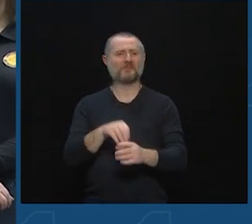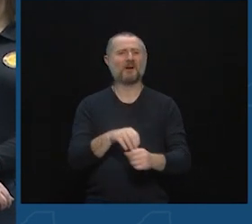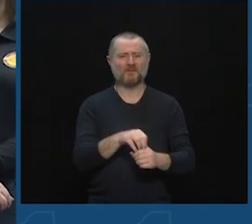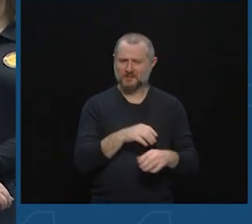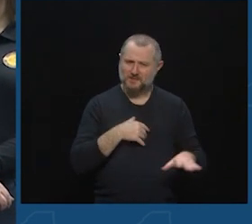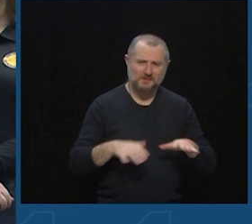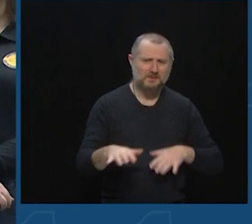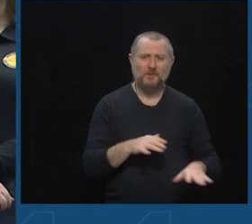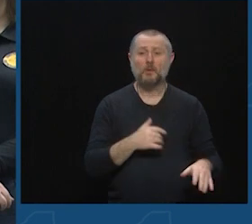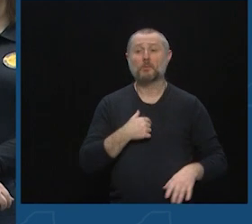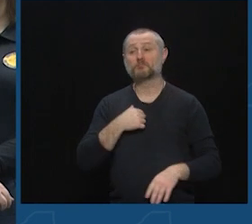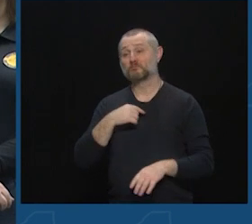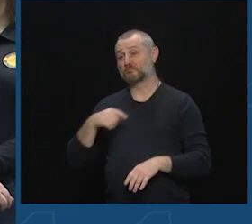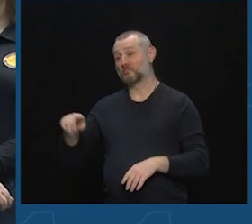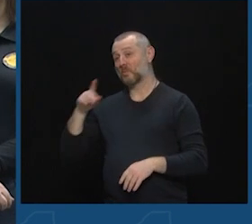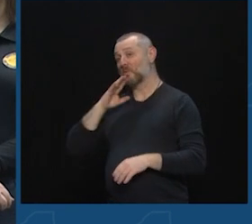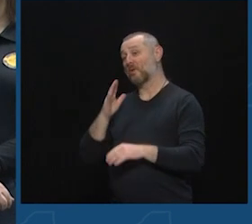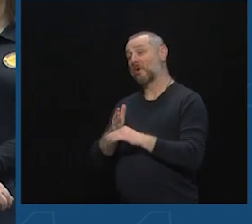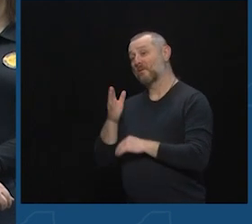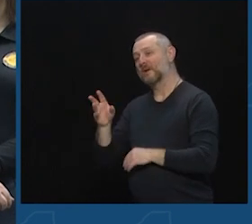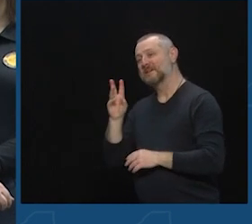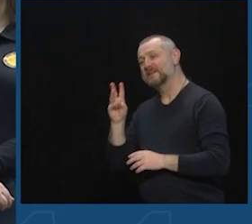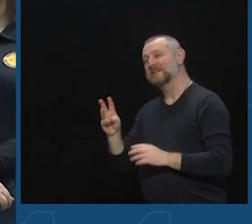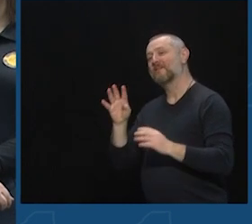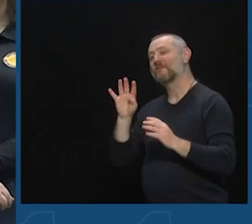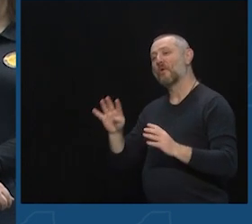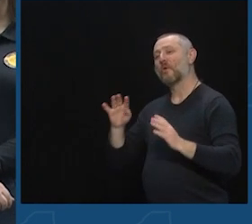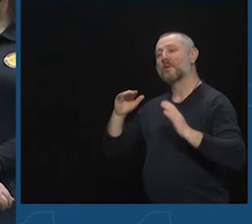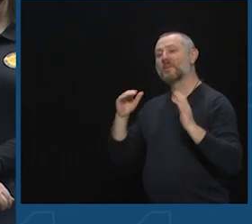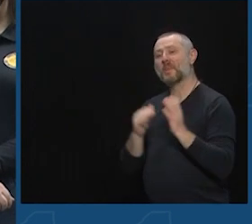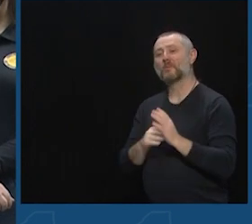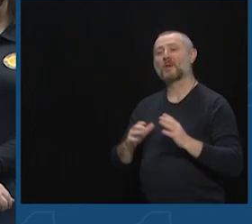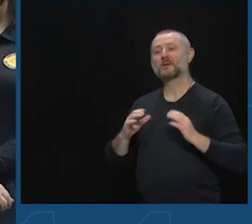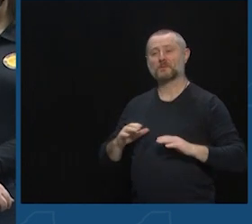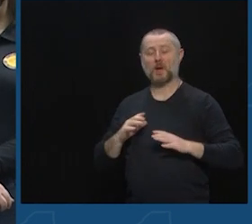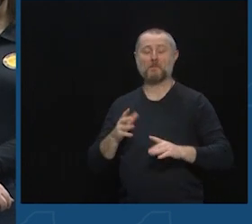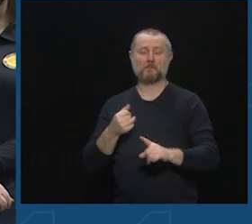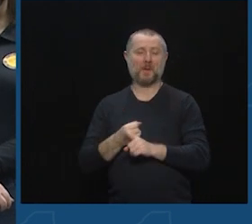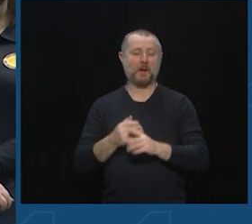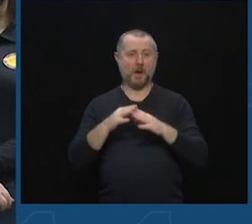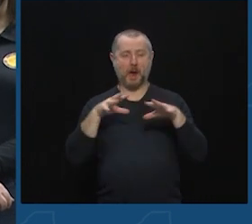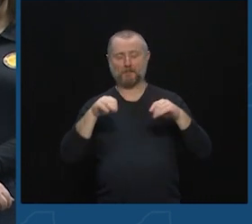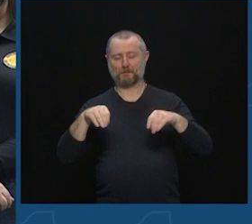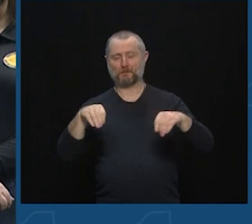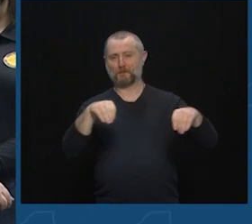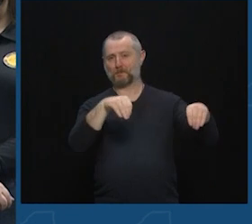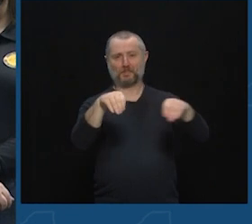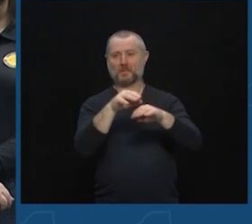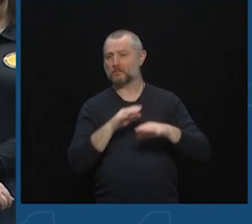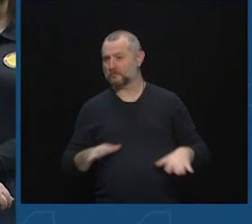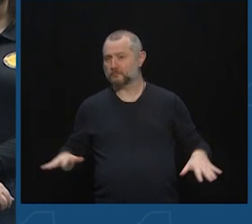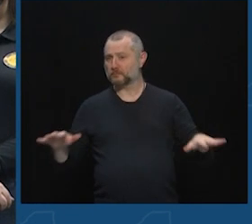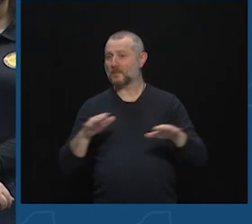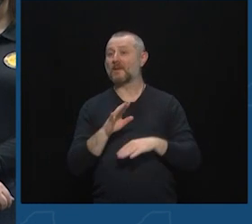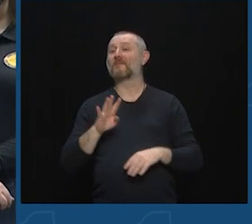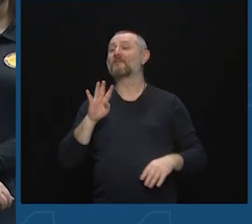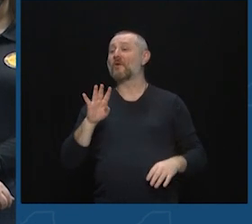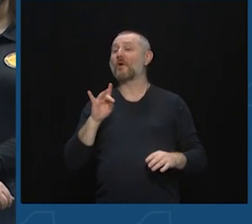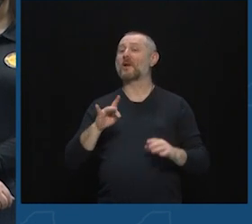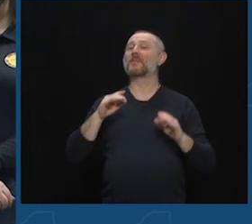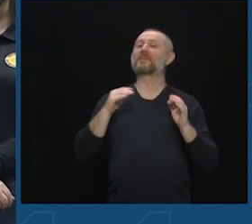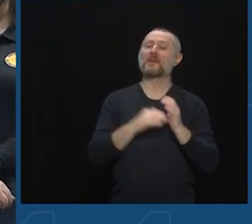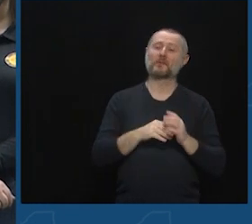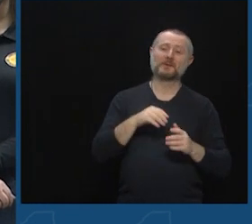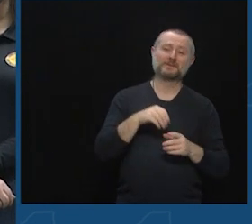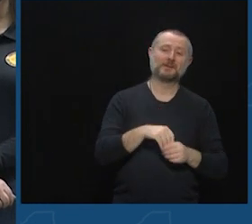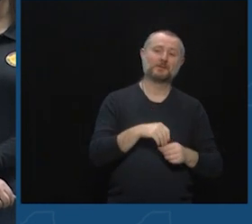governor said, we've had over 64,000 Central Hudson customers impacted in total, with nearly 48,000 of which were within Ulster County.